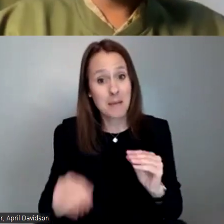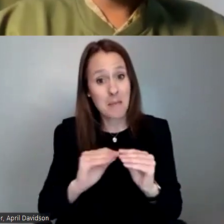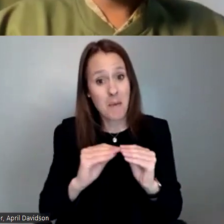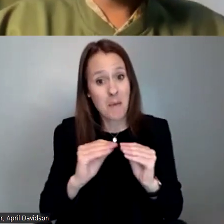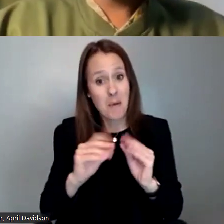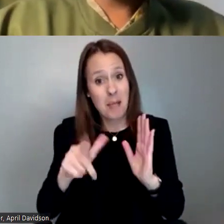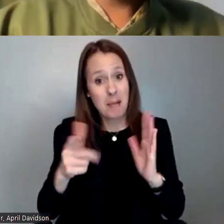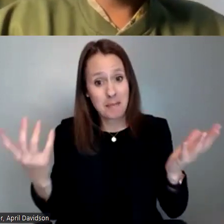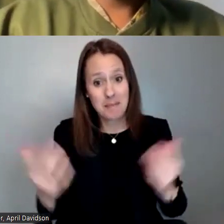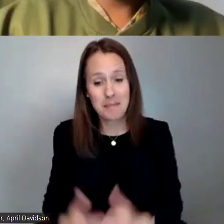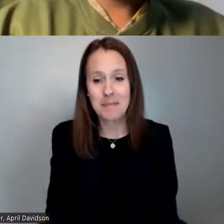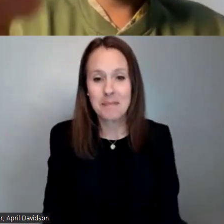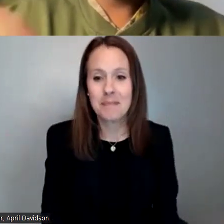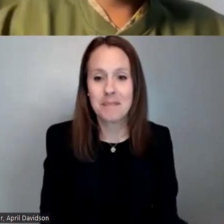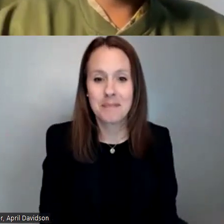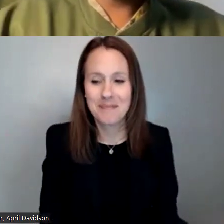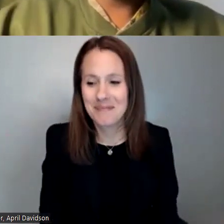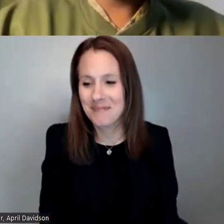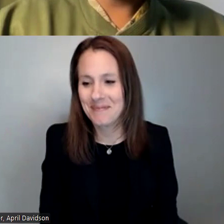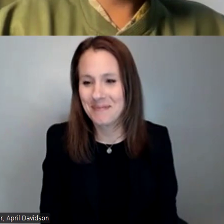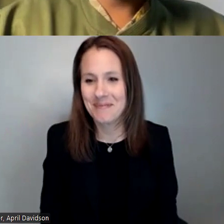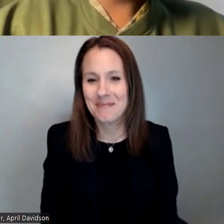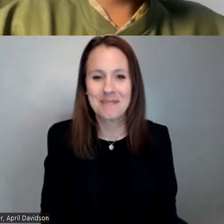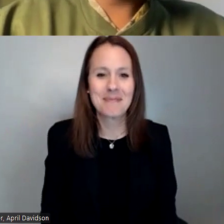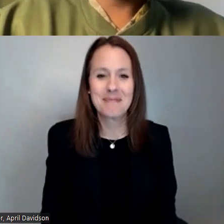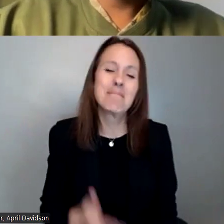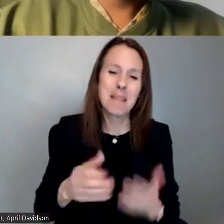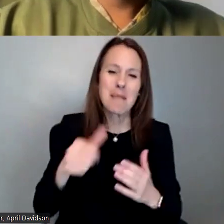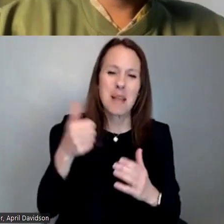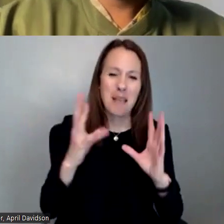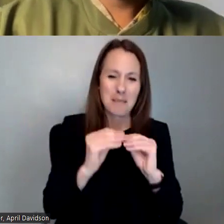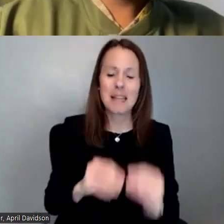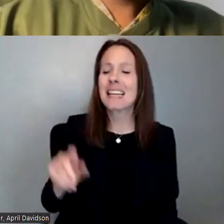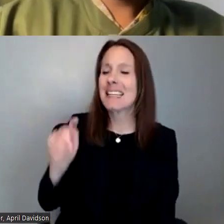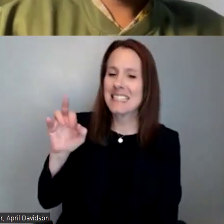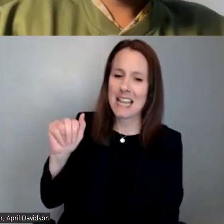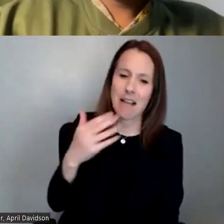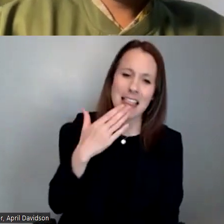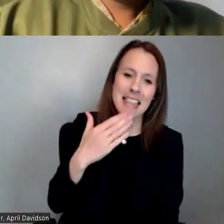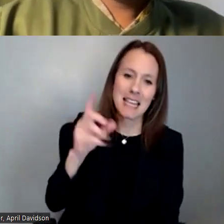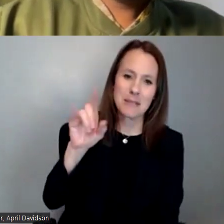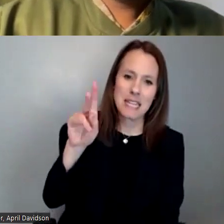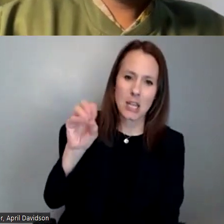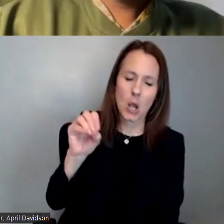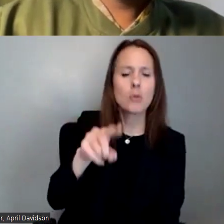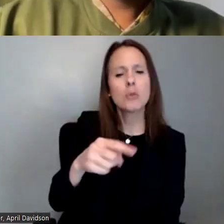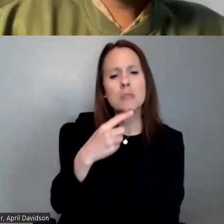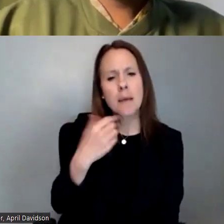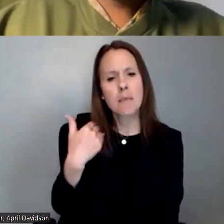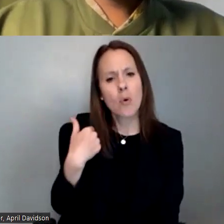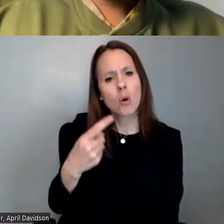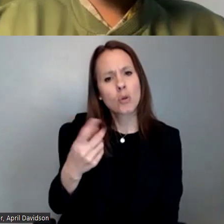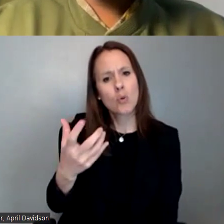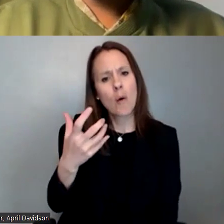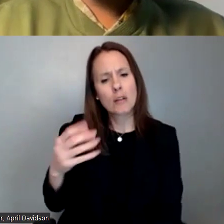in some other This is Tiara platform. Yeah. speaking. Thank you, Deco. You mentioned earlier that you wanted to